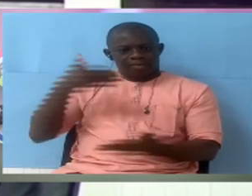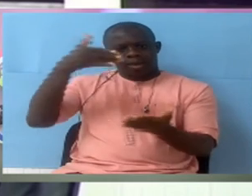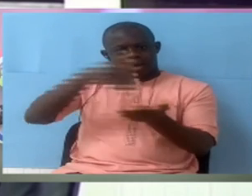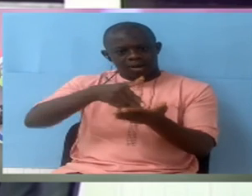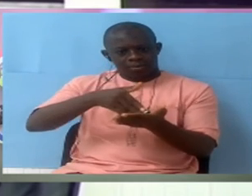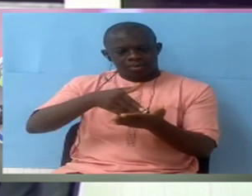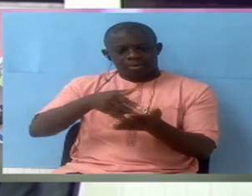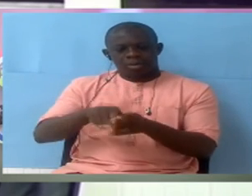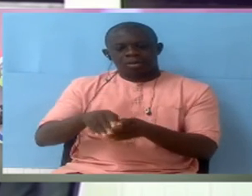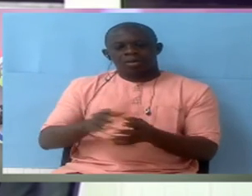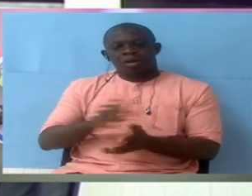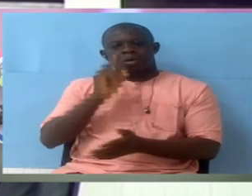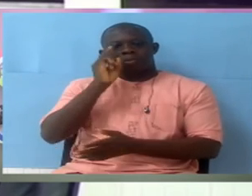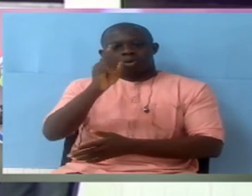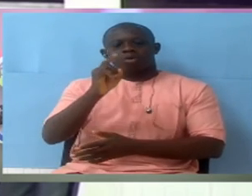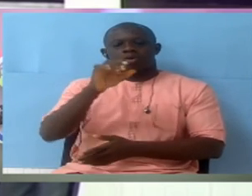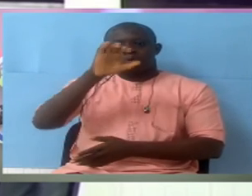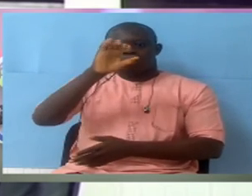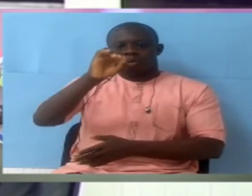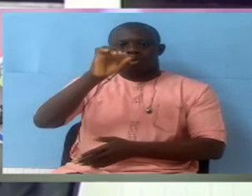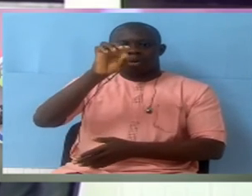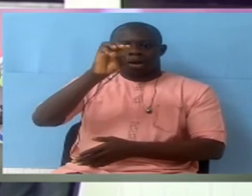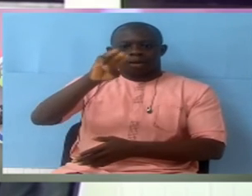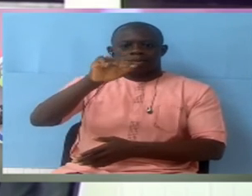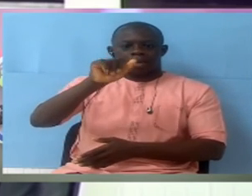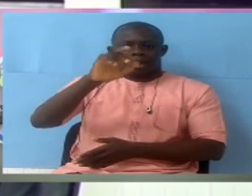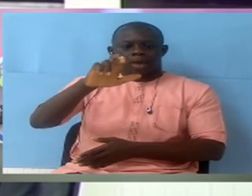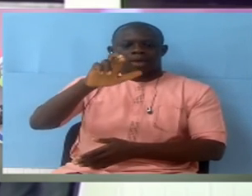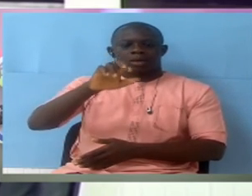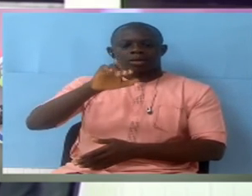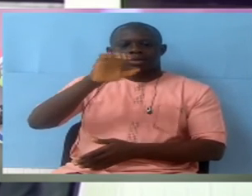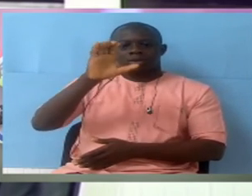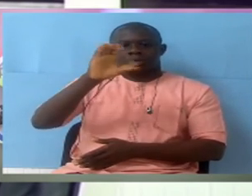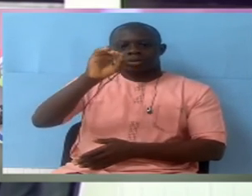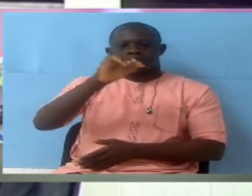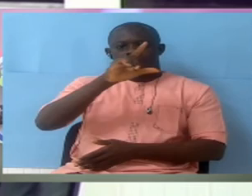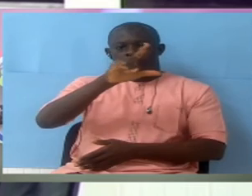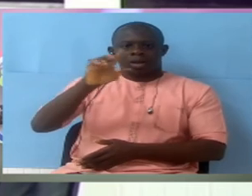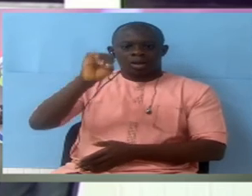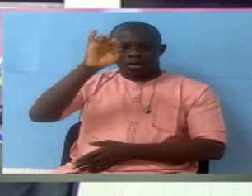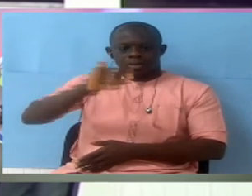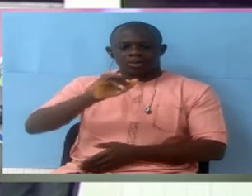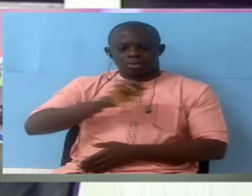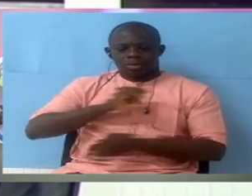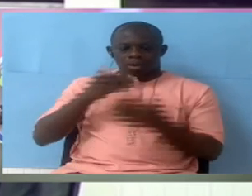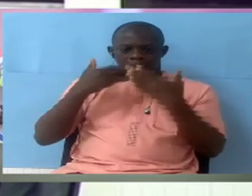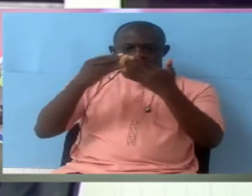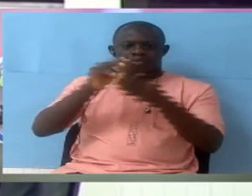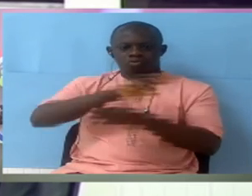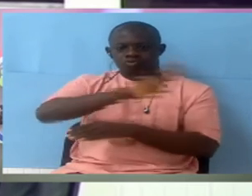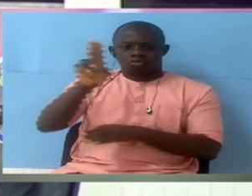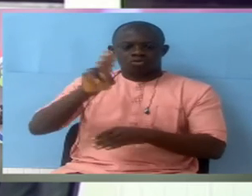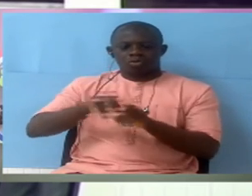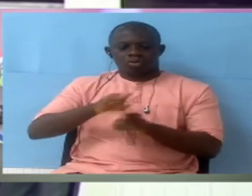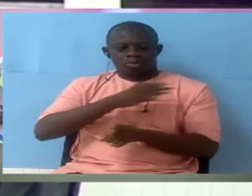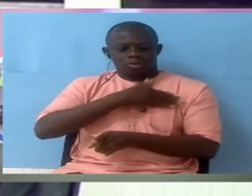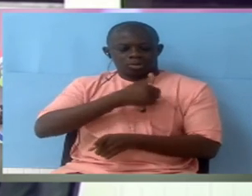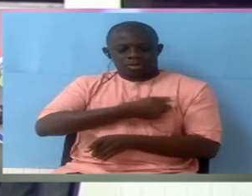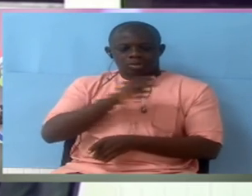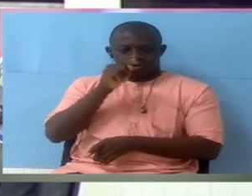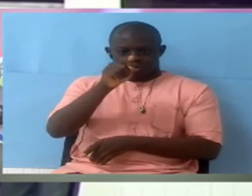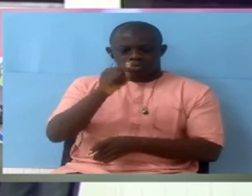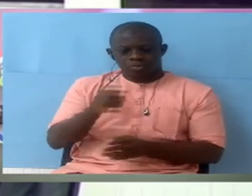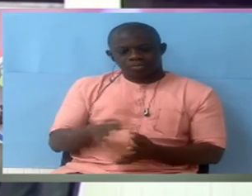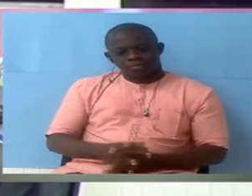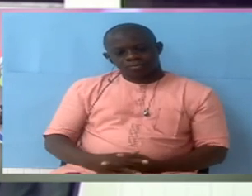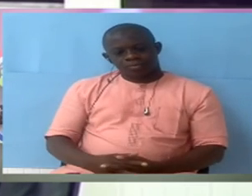woon. But Omar Koli alias Jagay told him not to treat you. Why Omar Koli ñu diko oyé Jagay moko wax né